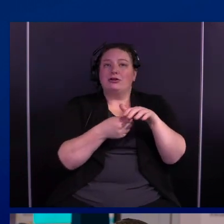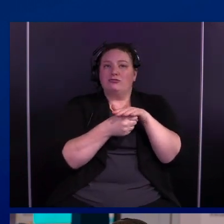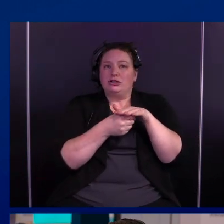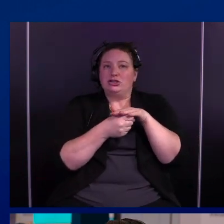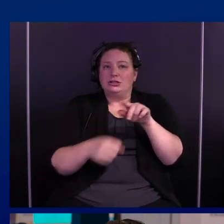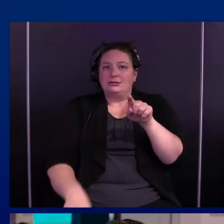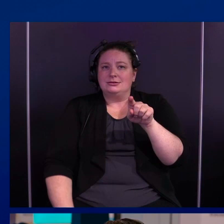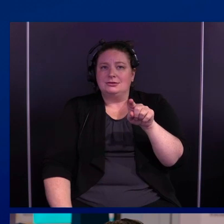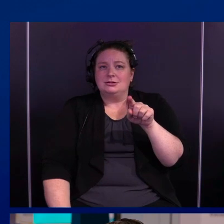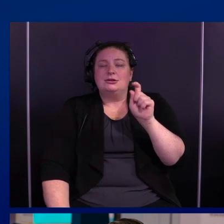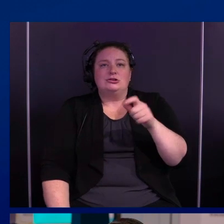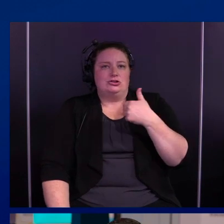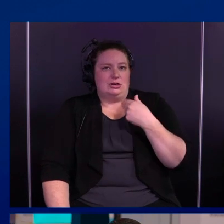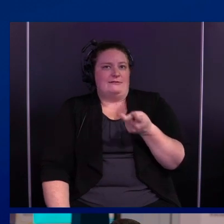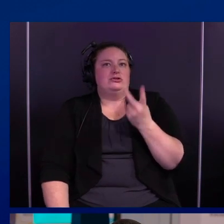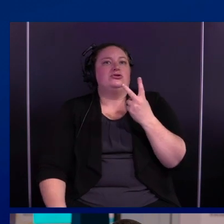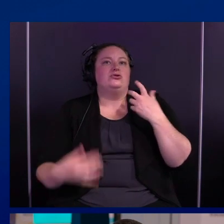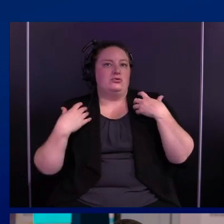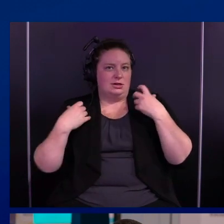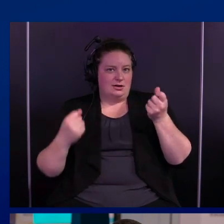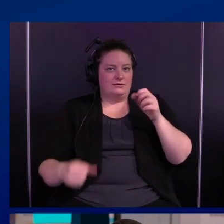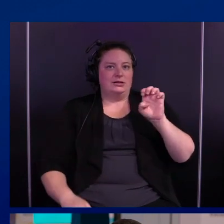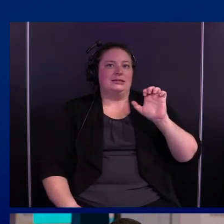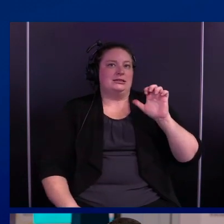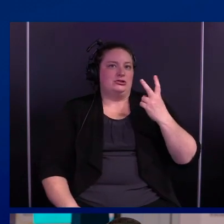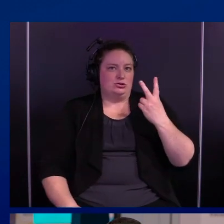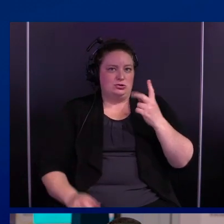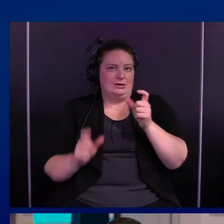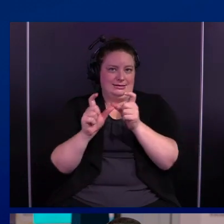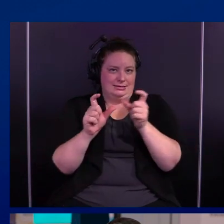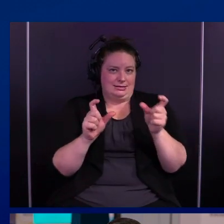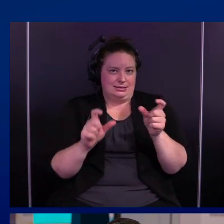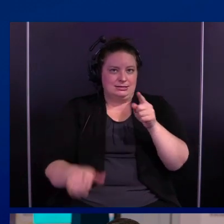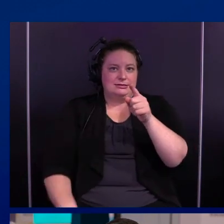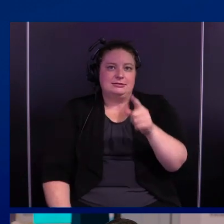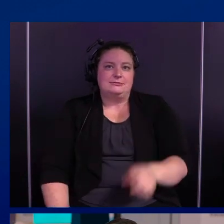have my two recovered EC2 instances.